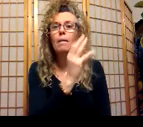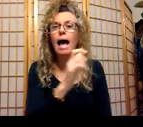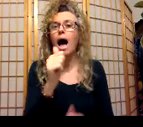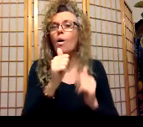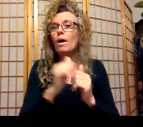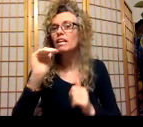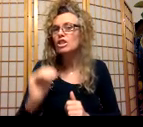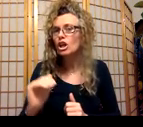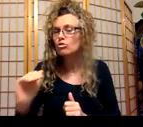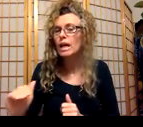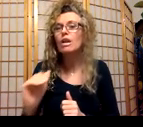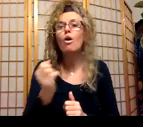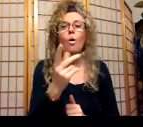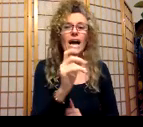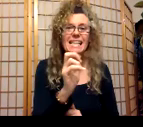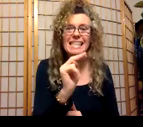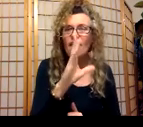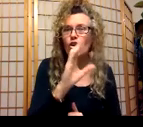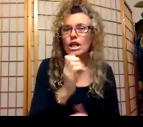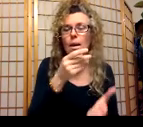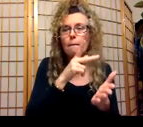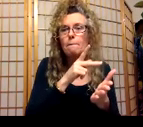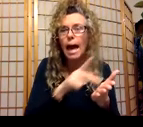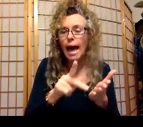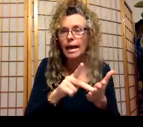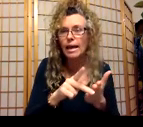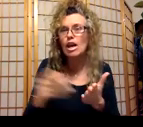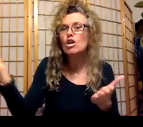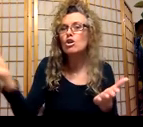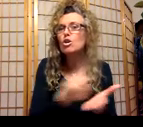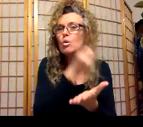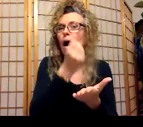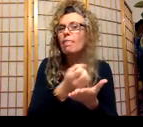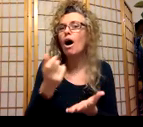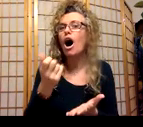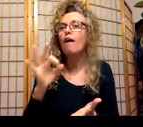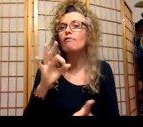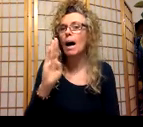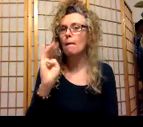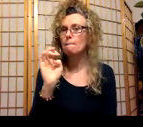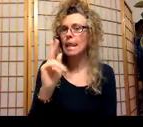or severance pay. You name it. You buy them off and then you own them.